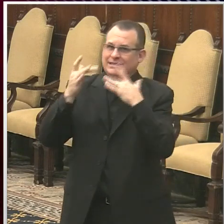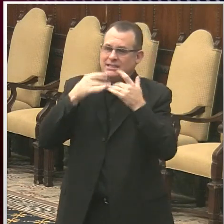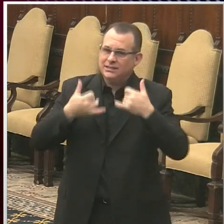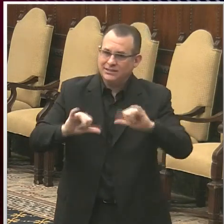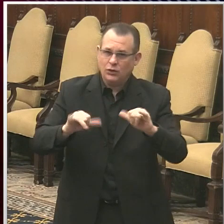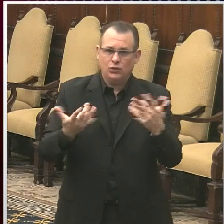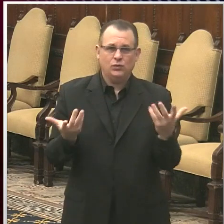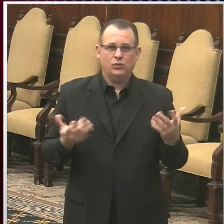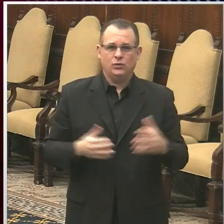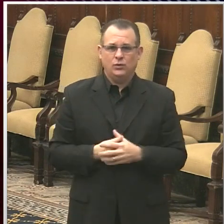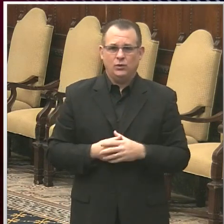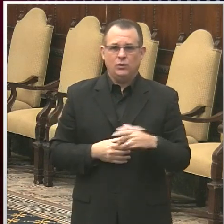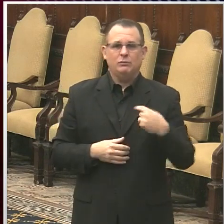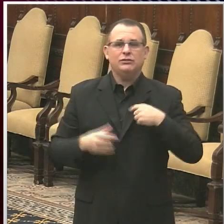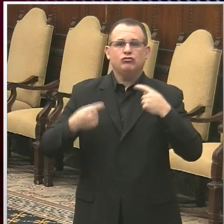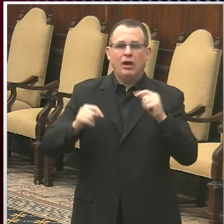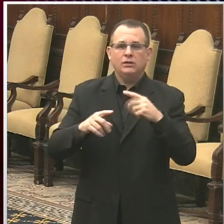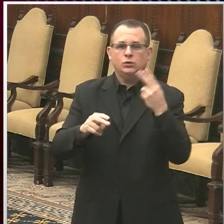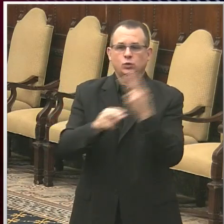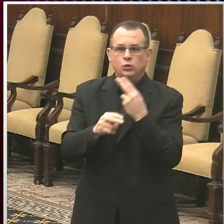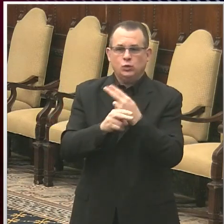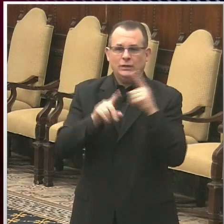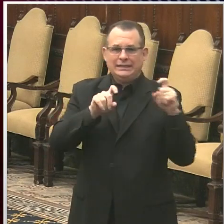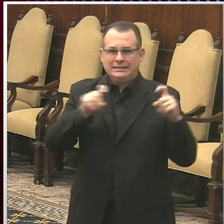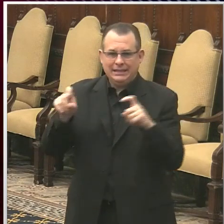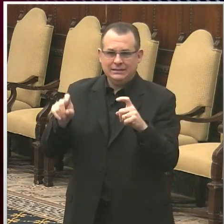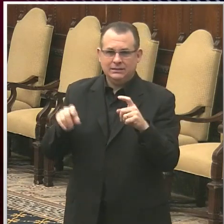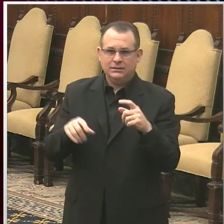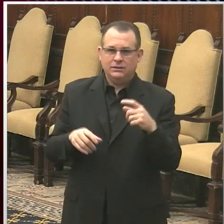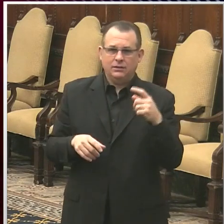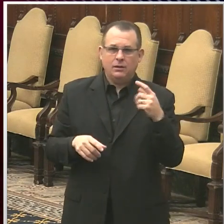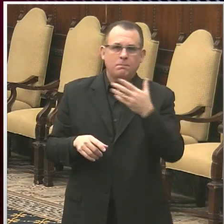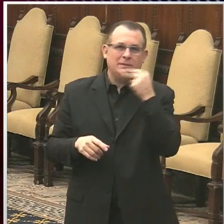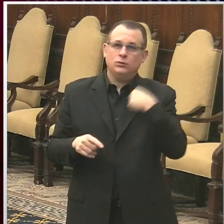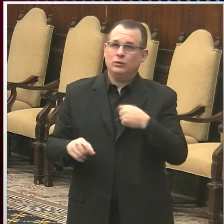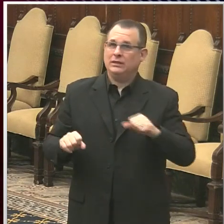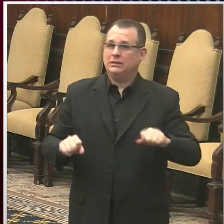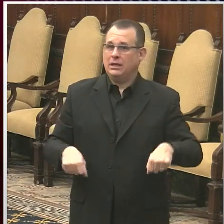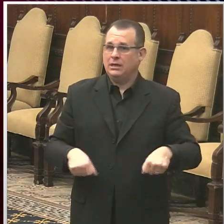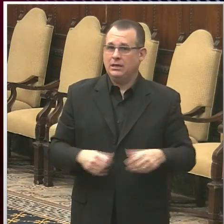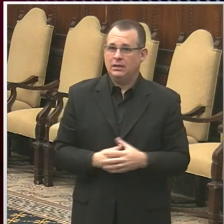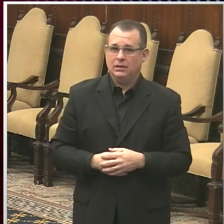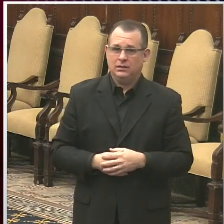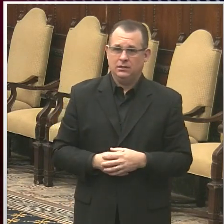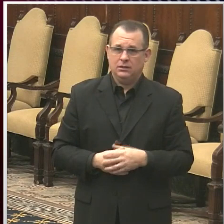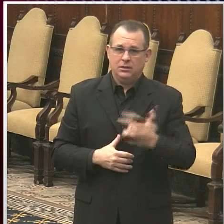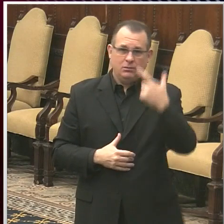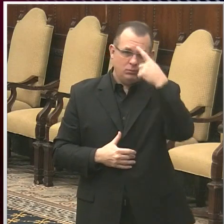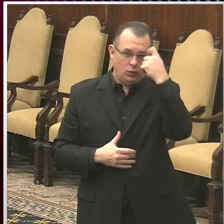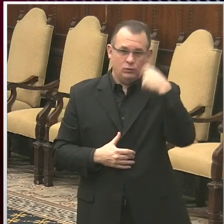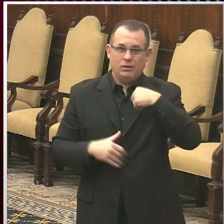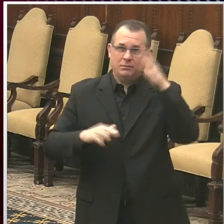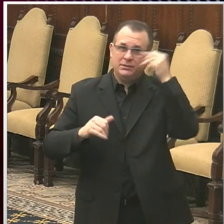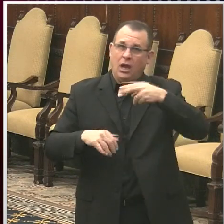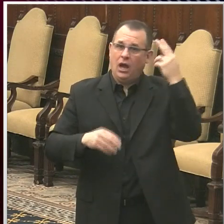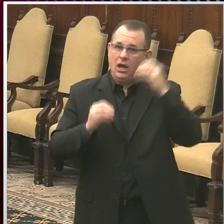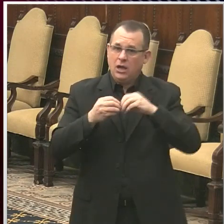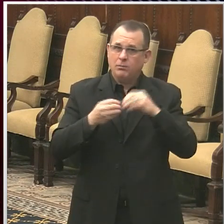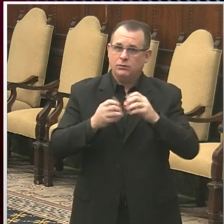utilize it to protect our healthcare system as we expect this pandemic and our response to it to last for quite some